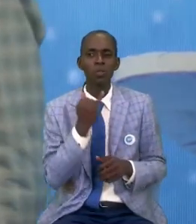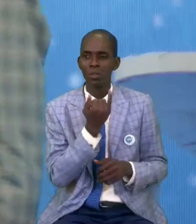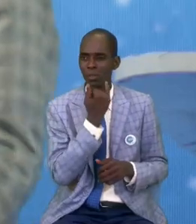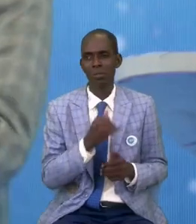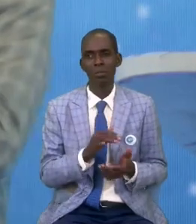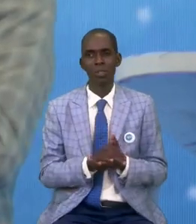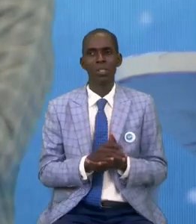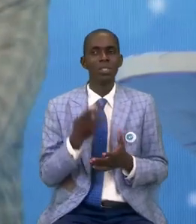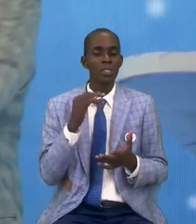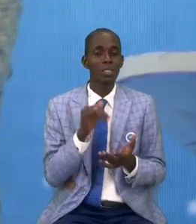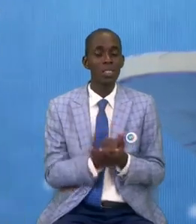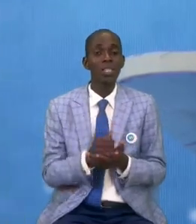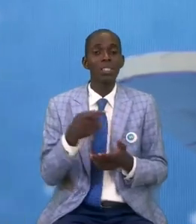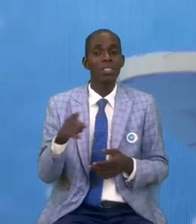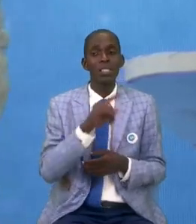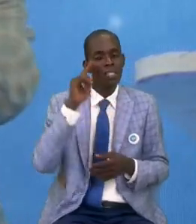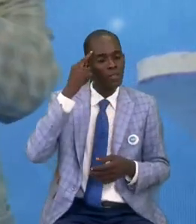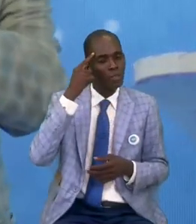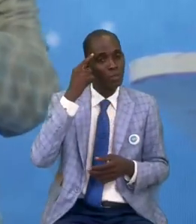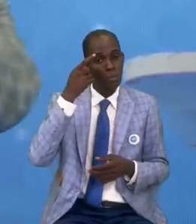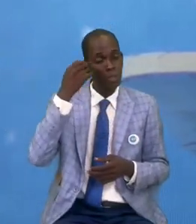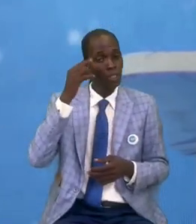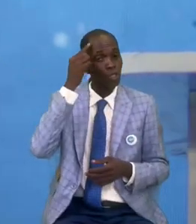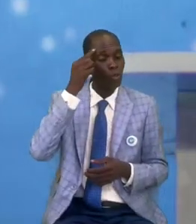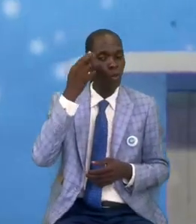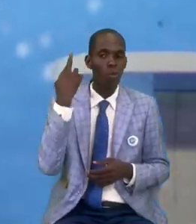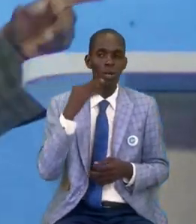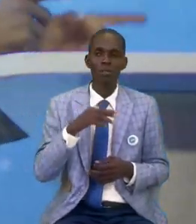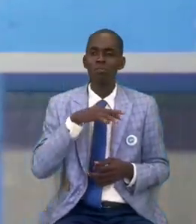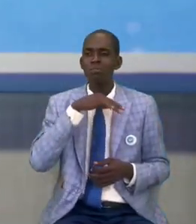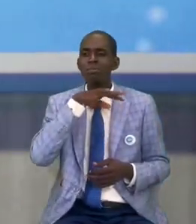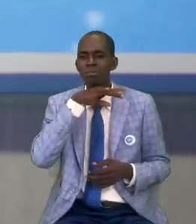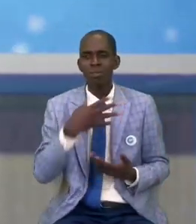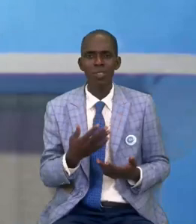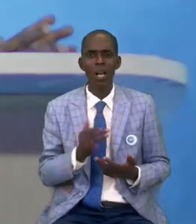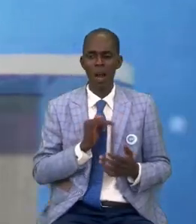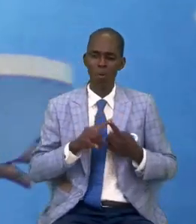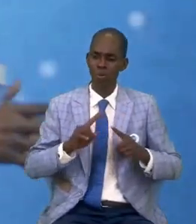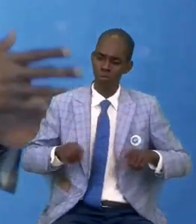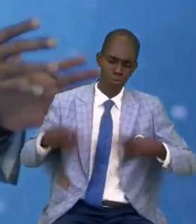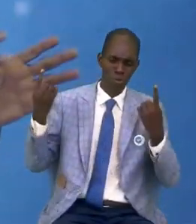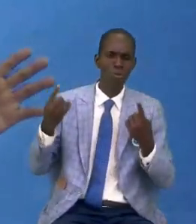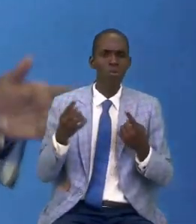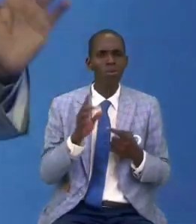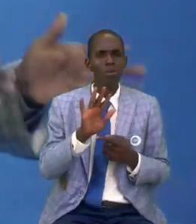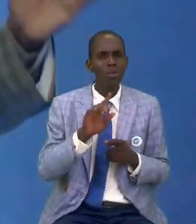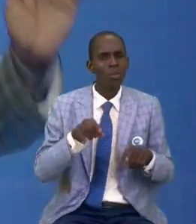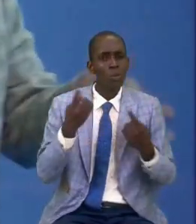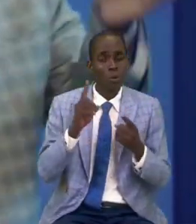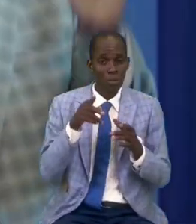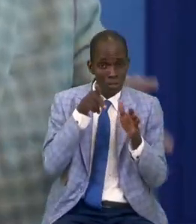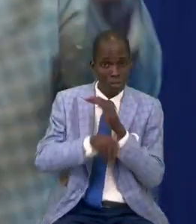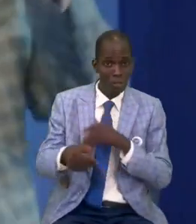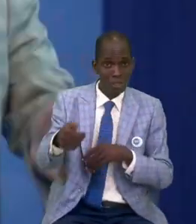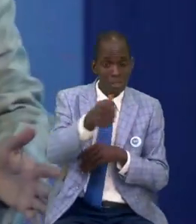I want to, where you go? If you go, if you kill yourself, you're going to go to hell. Because the Lord said, thou